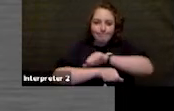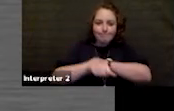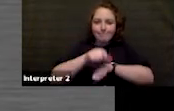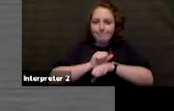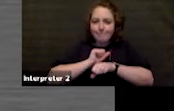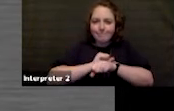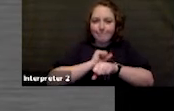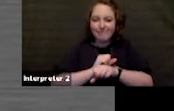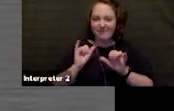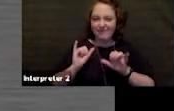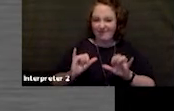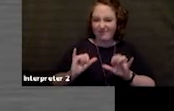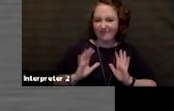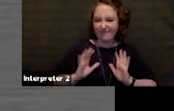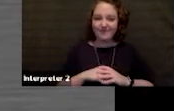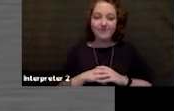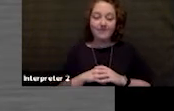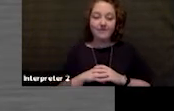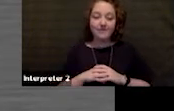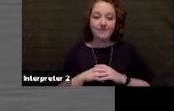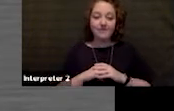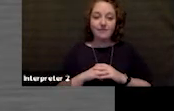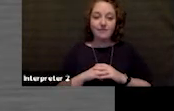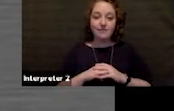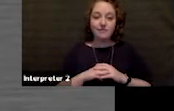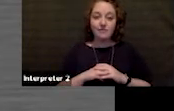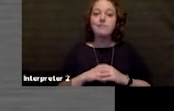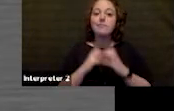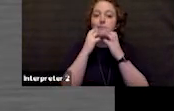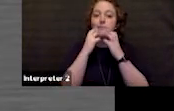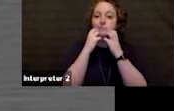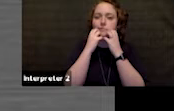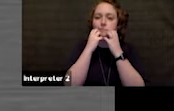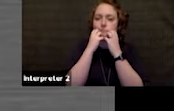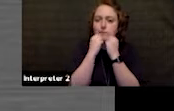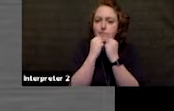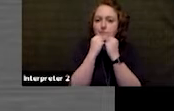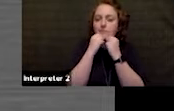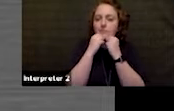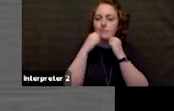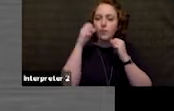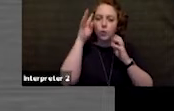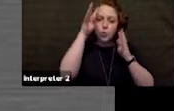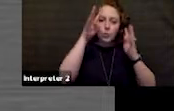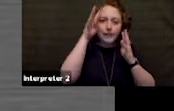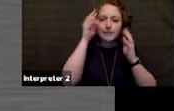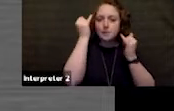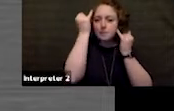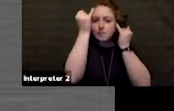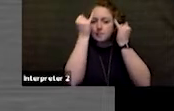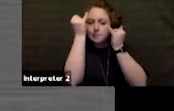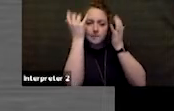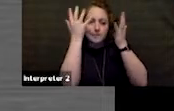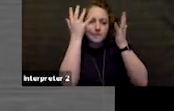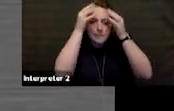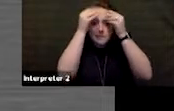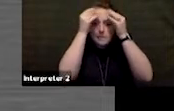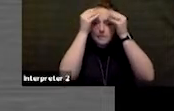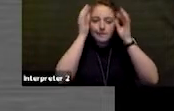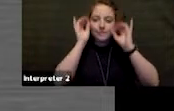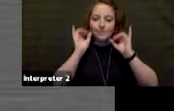Go ahead. So appreciation of creativity and imagination. So facilities that are designed